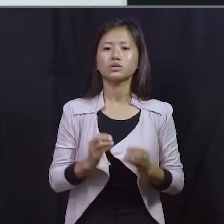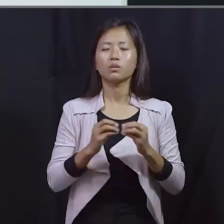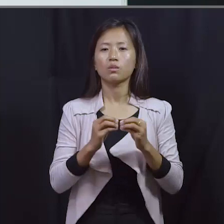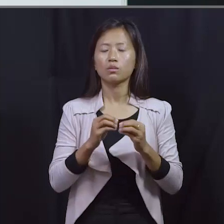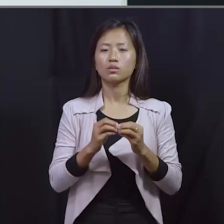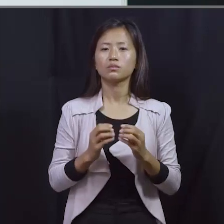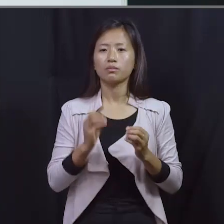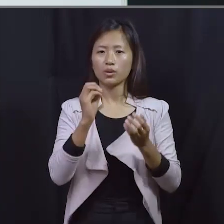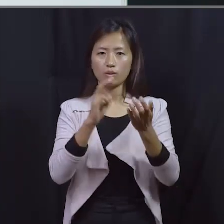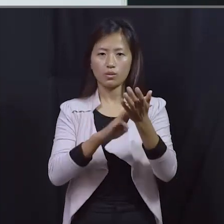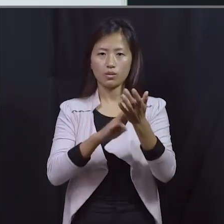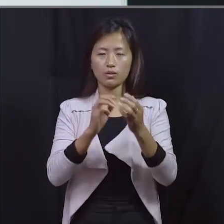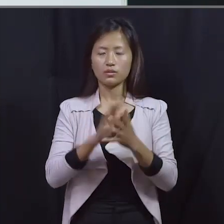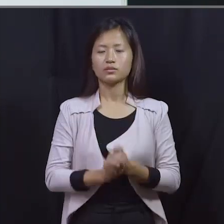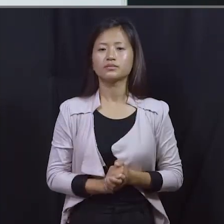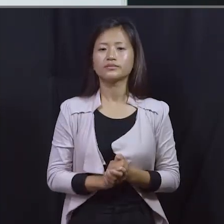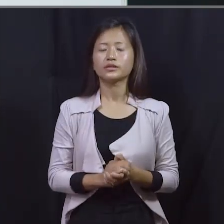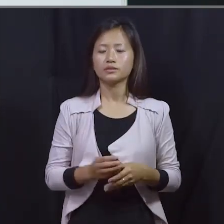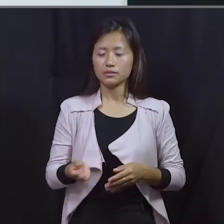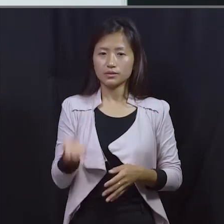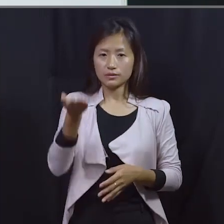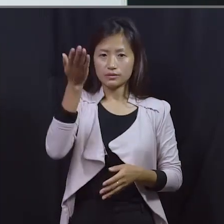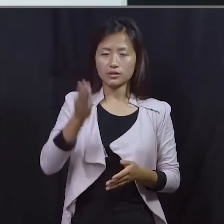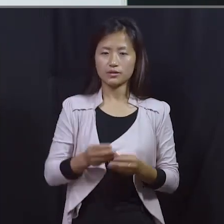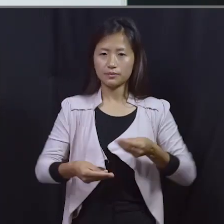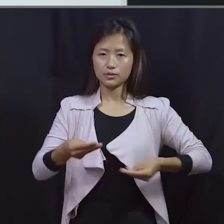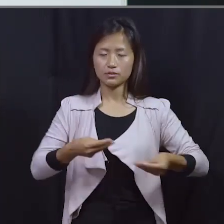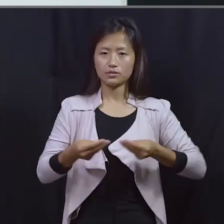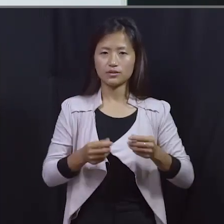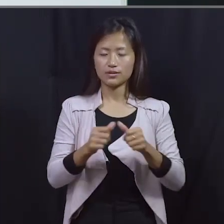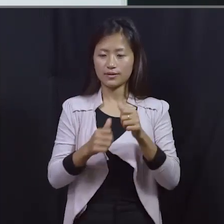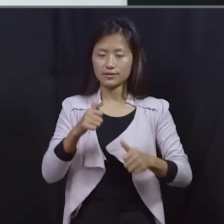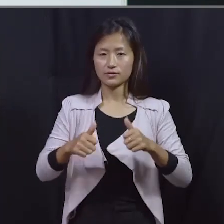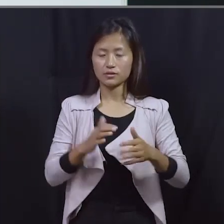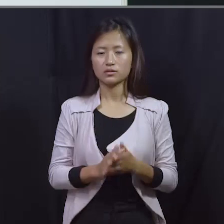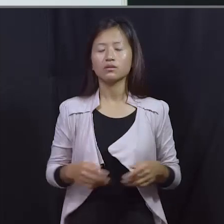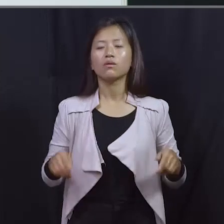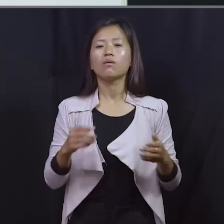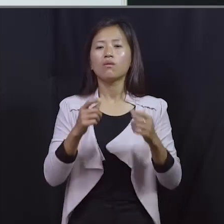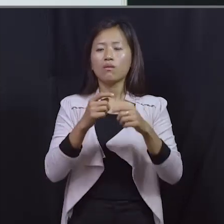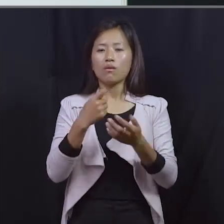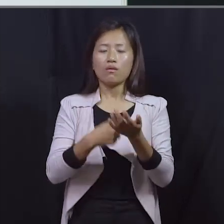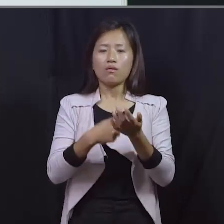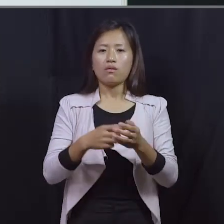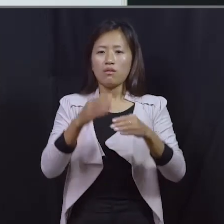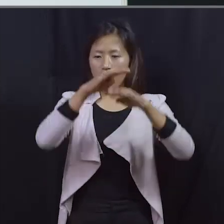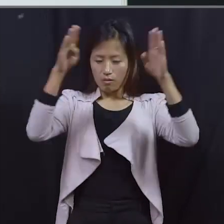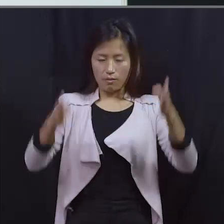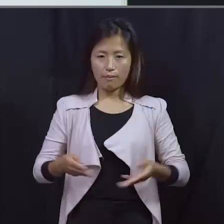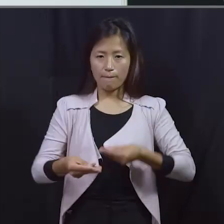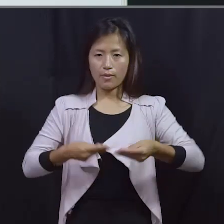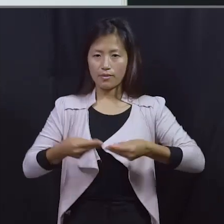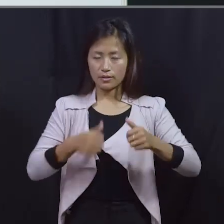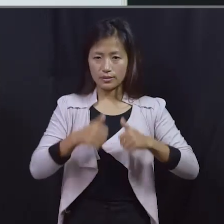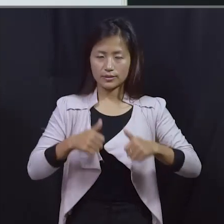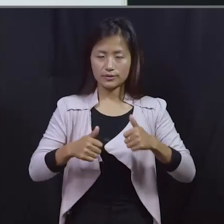term, it means increase in business activity or a market or an economy. Increase in market activity